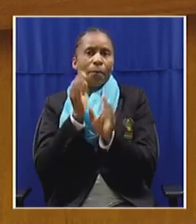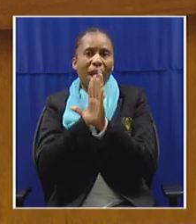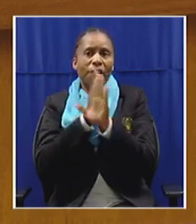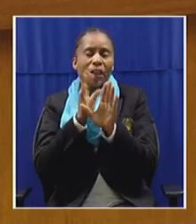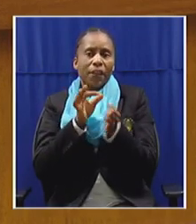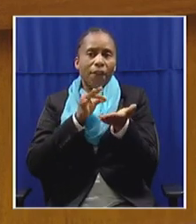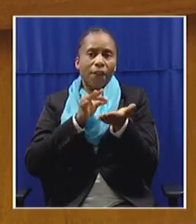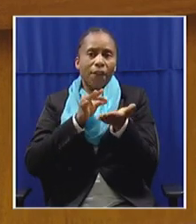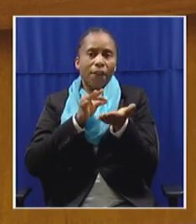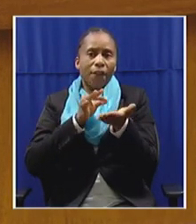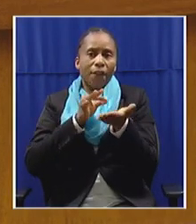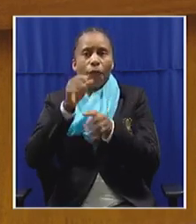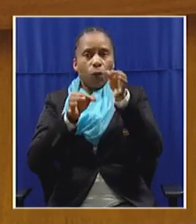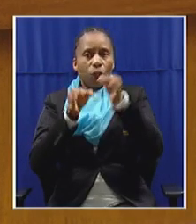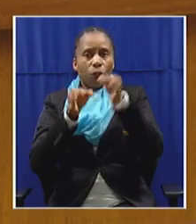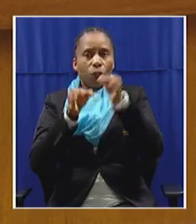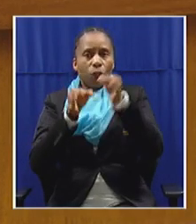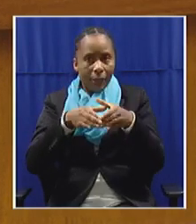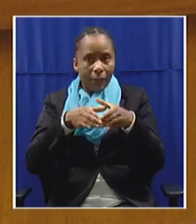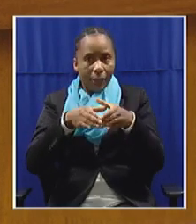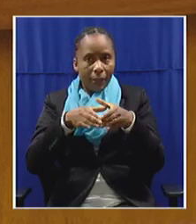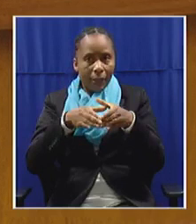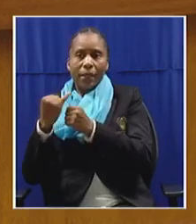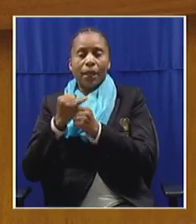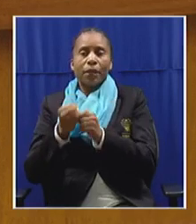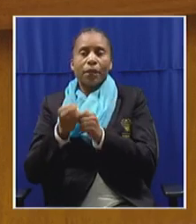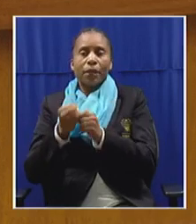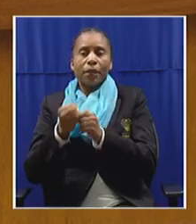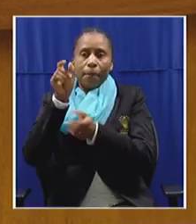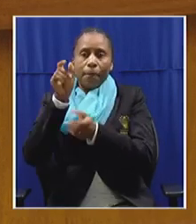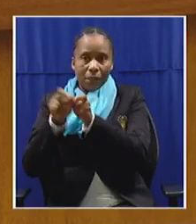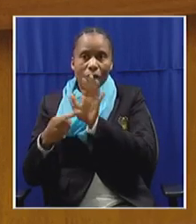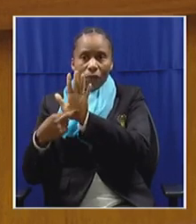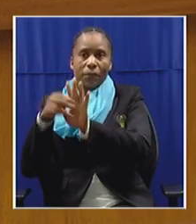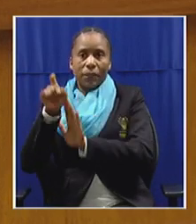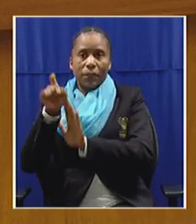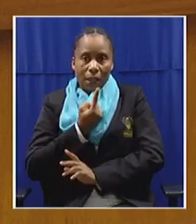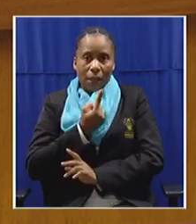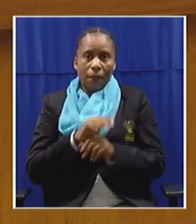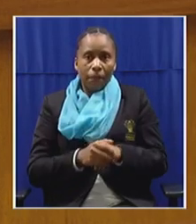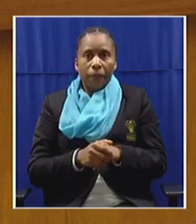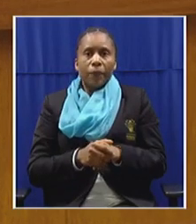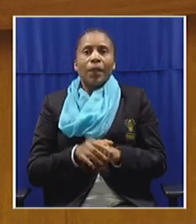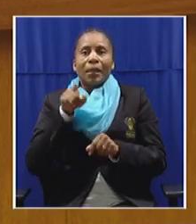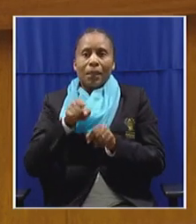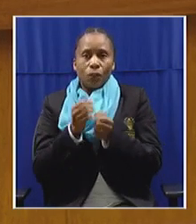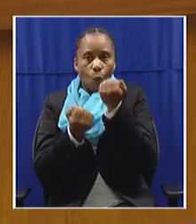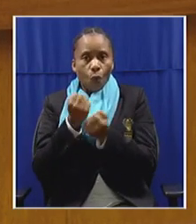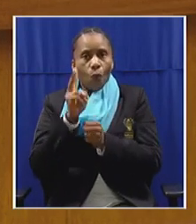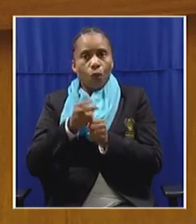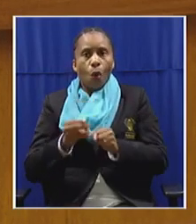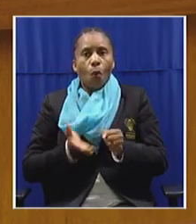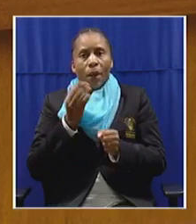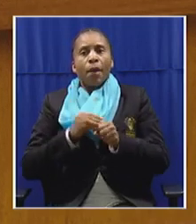political parties and independent candidates. The Constitutional Court further ordered Parliament to amend